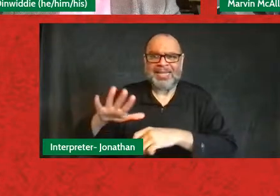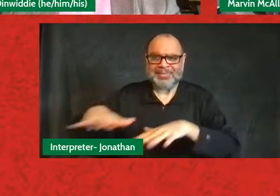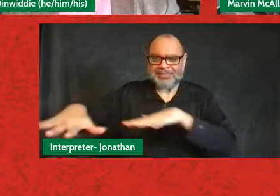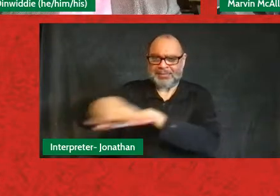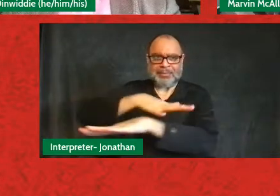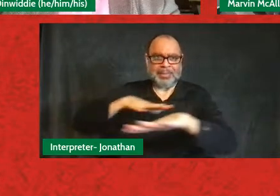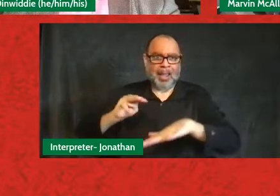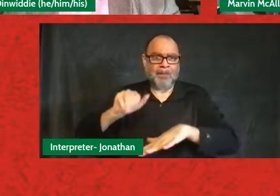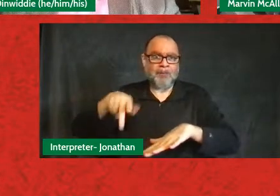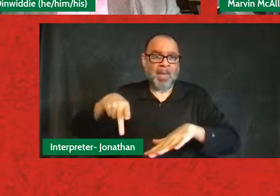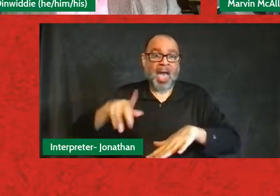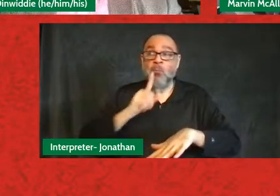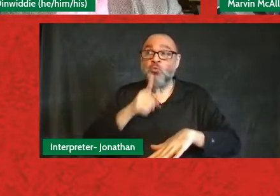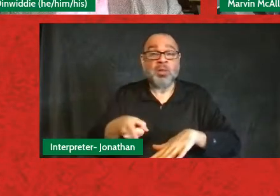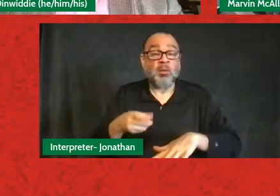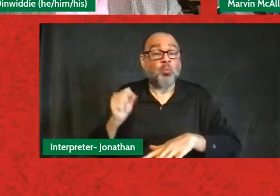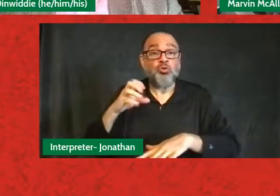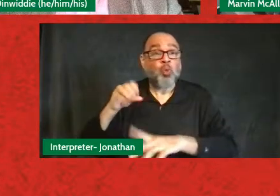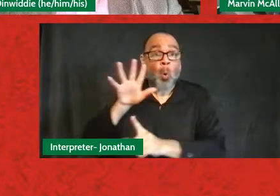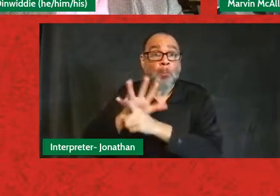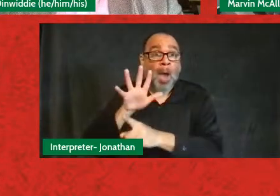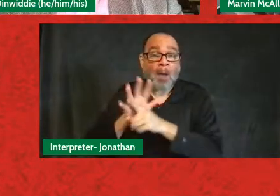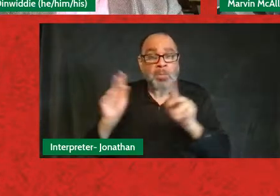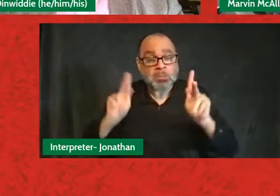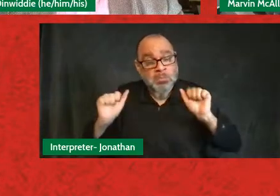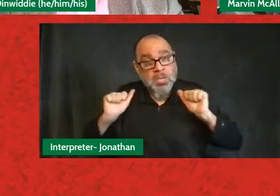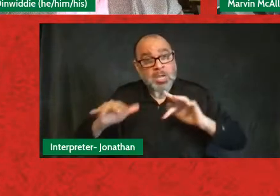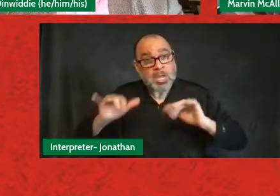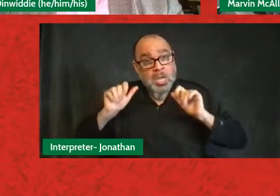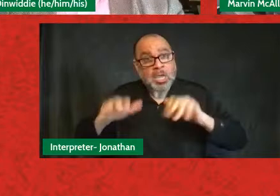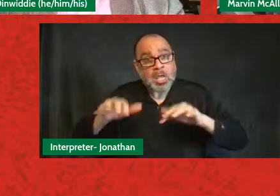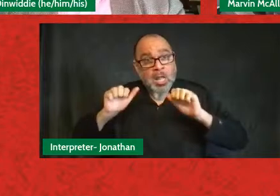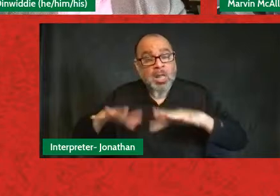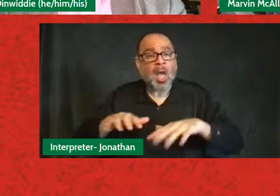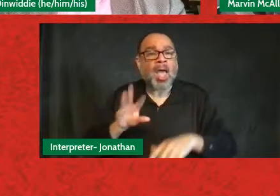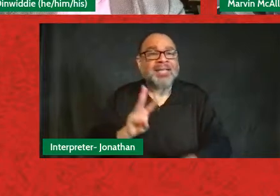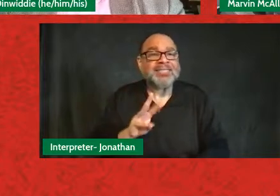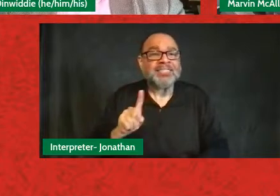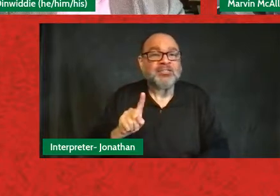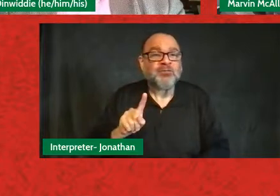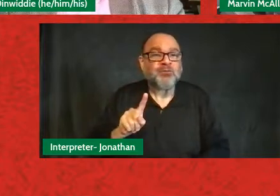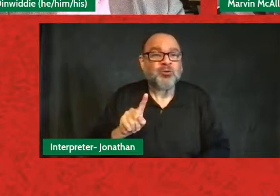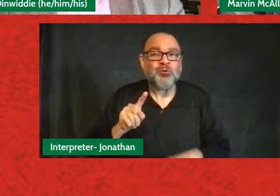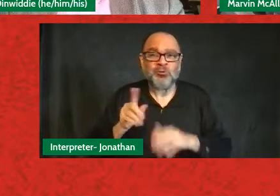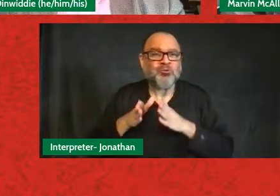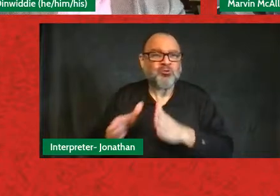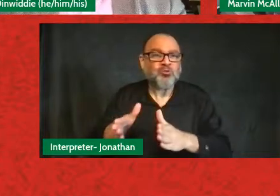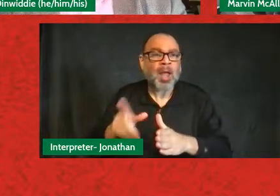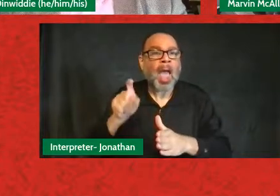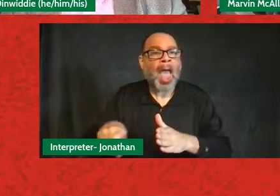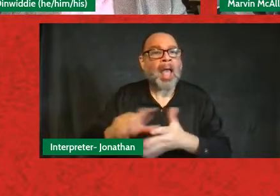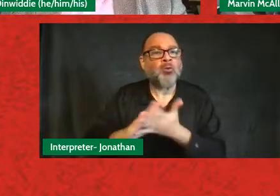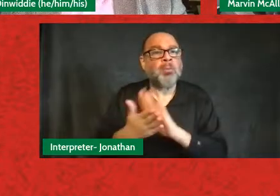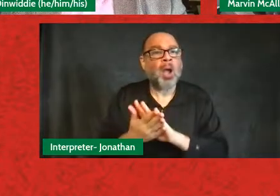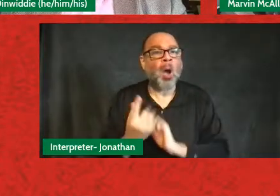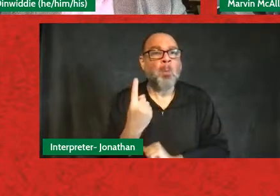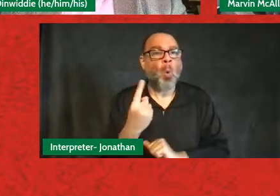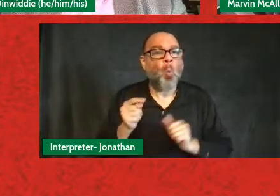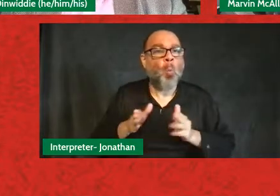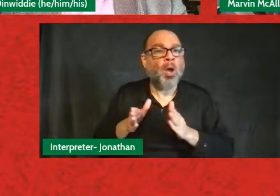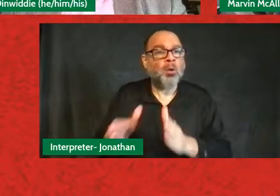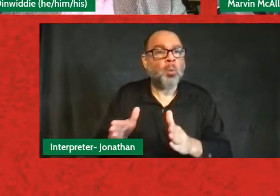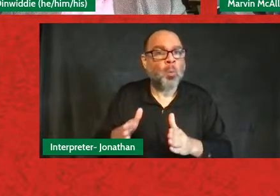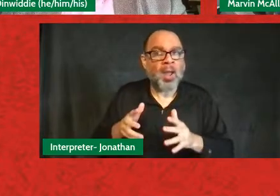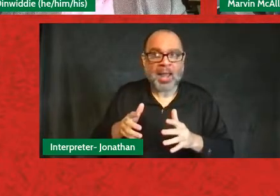make 61st Street, which is where the show was, a one-way street. And it was also, you know, at a very much a kind of artistic kind of